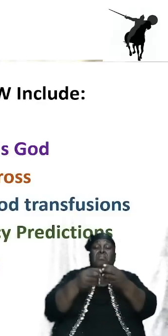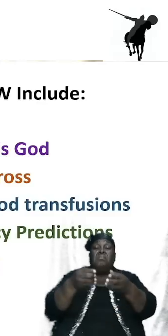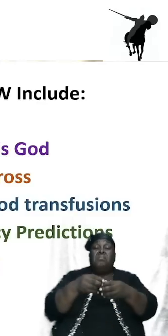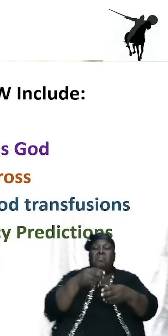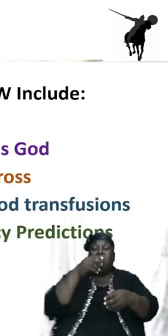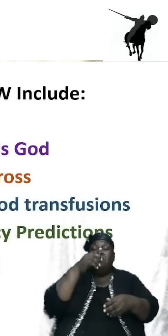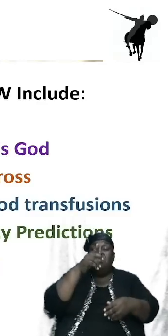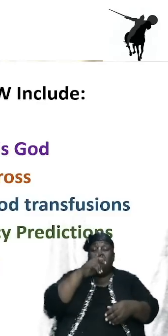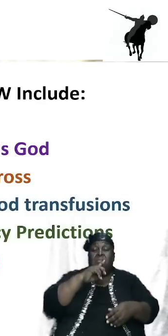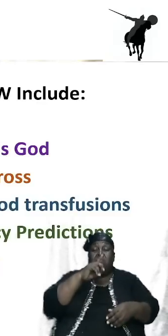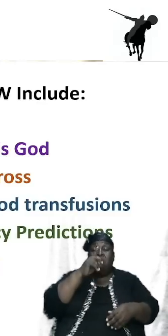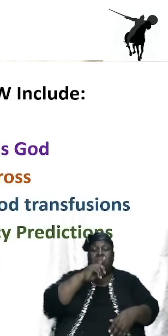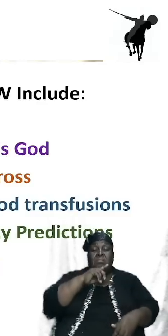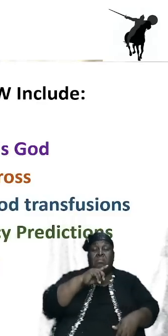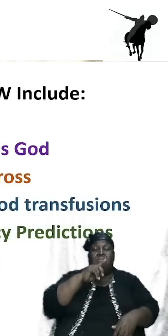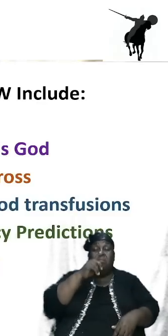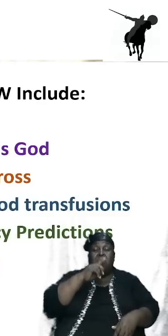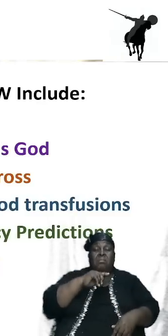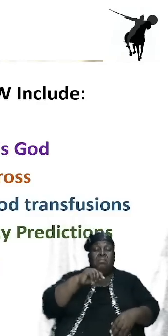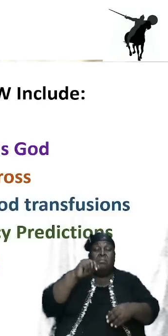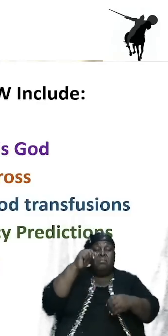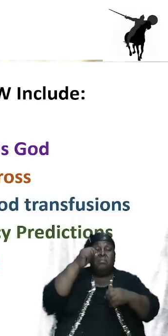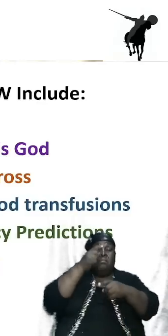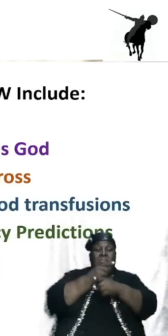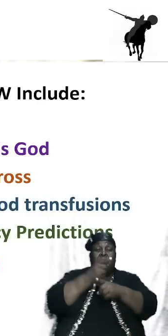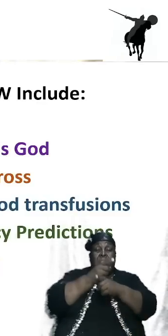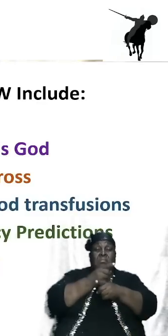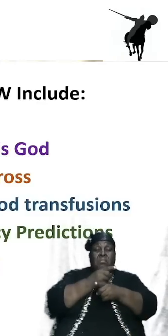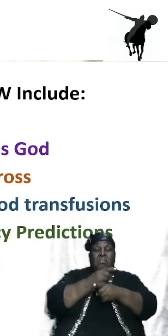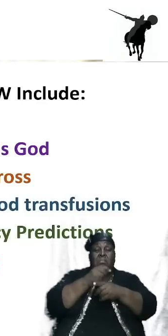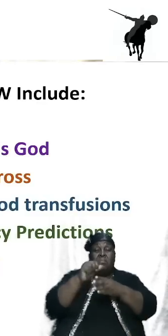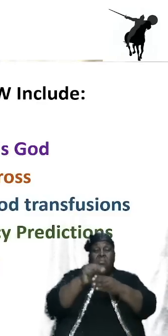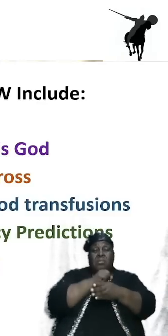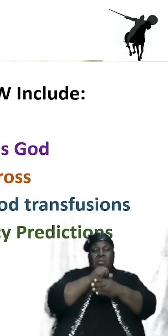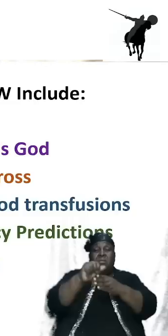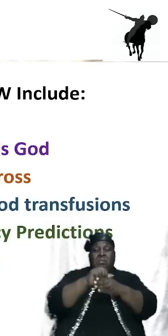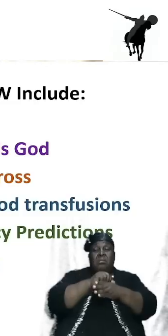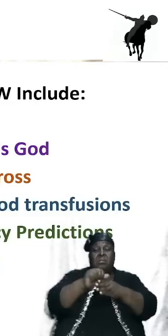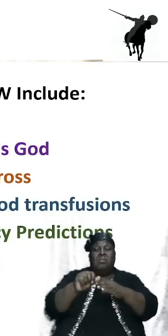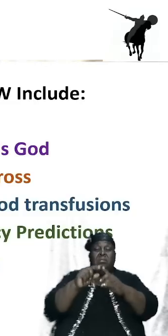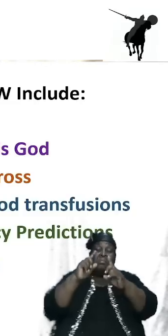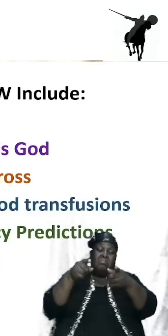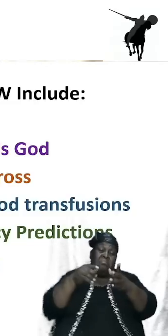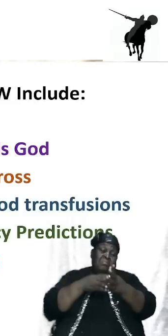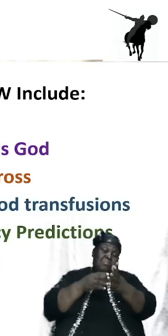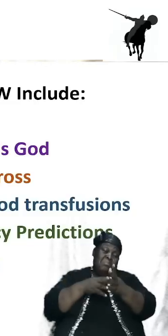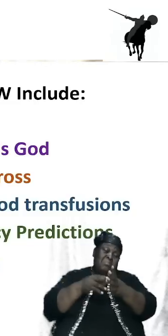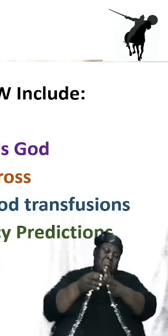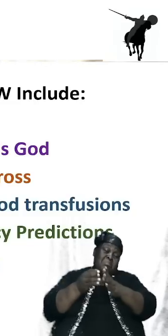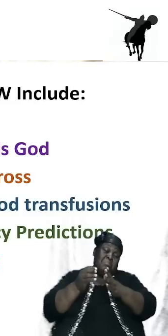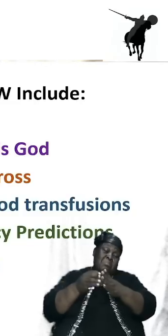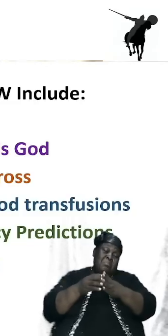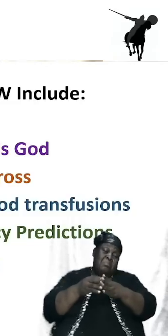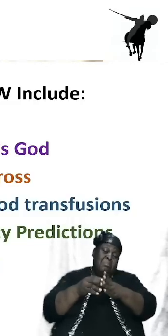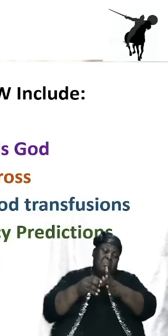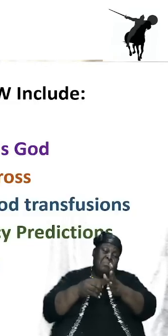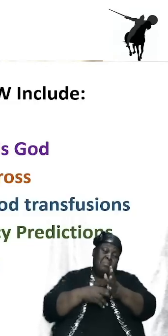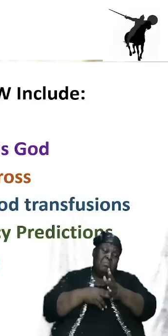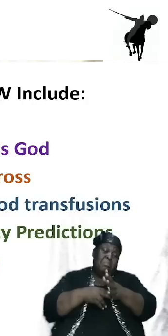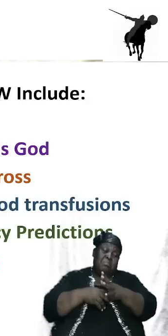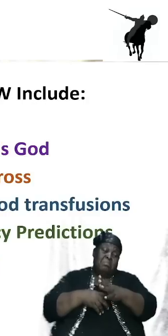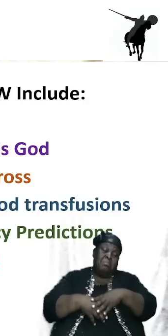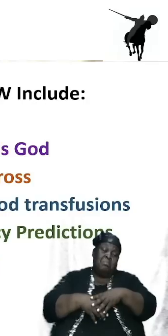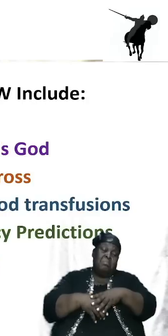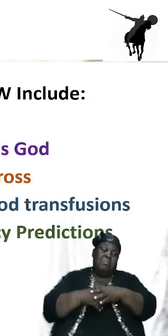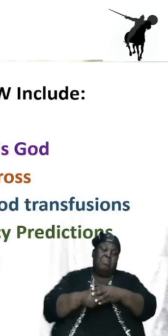the Gentiles stay away from blood. That was a common practice for them. But they again go against scripture. They look at end time prophecies. And when I say